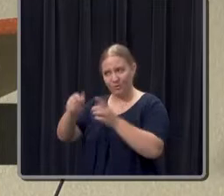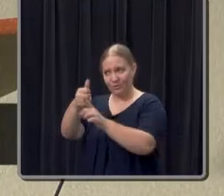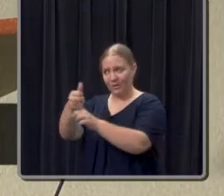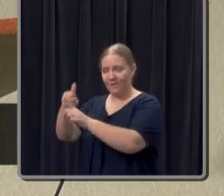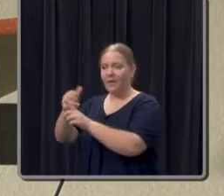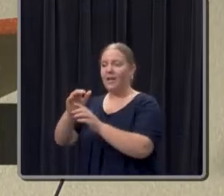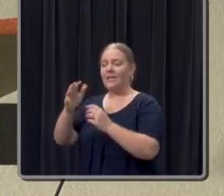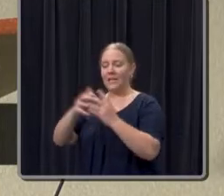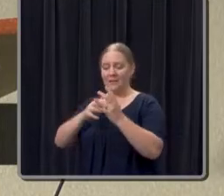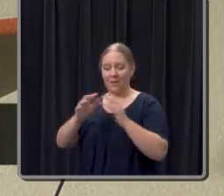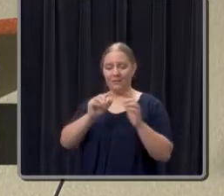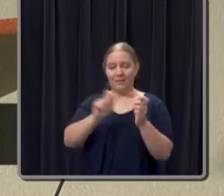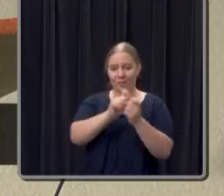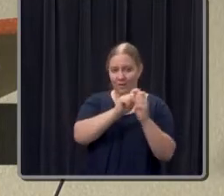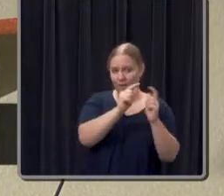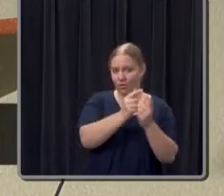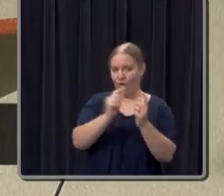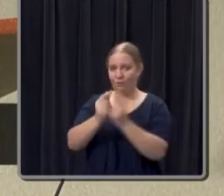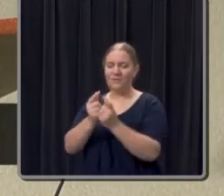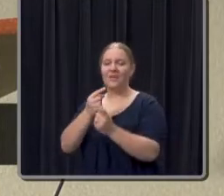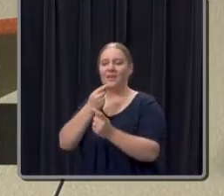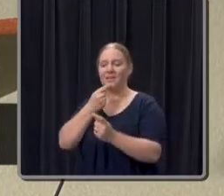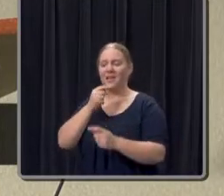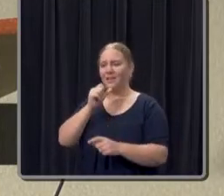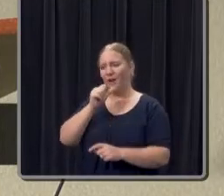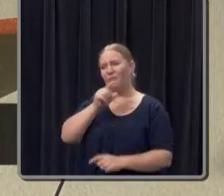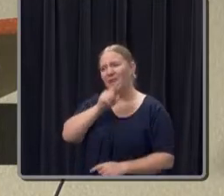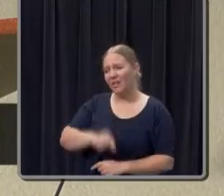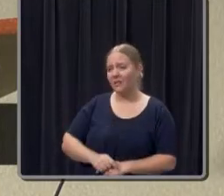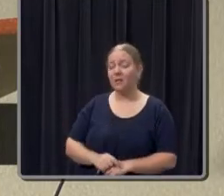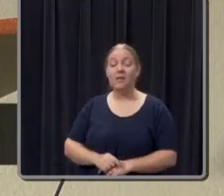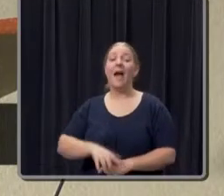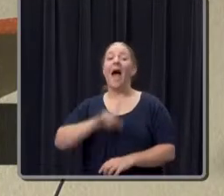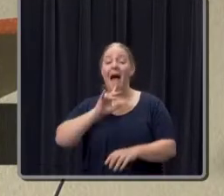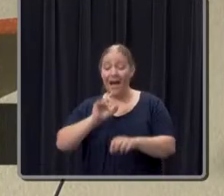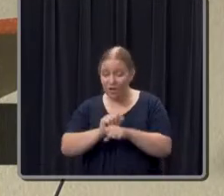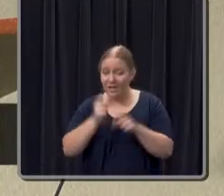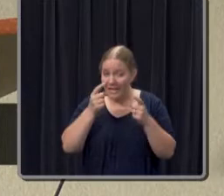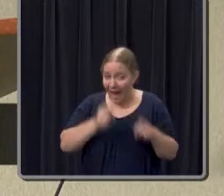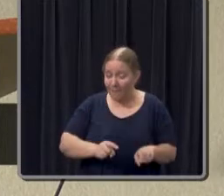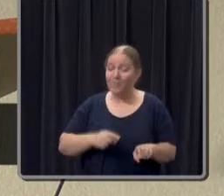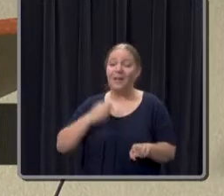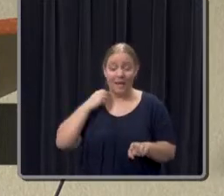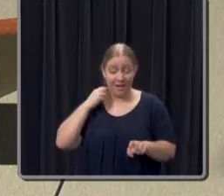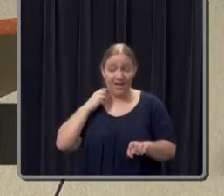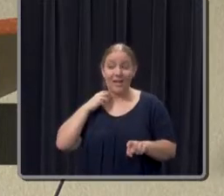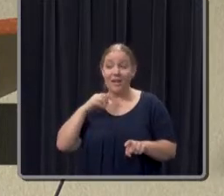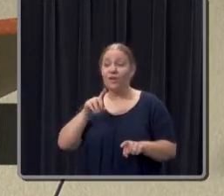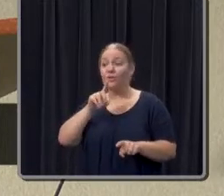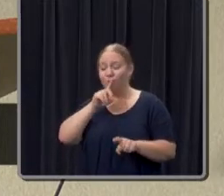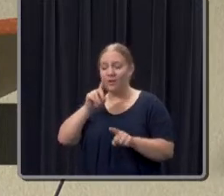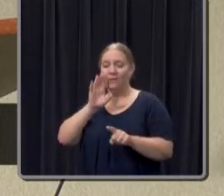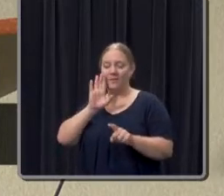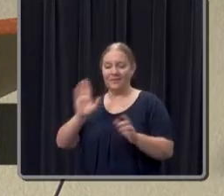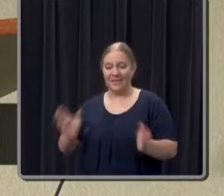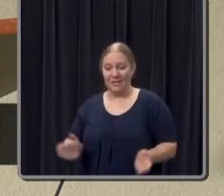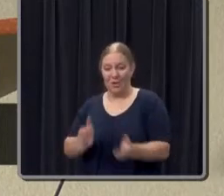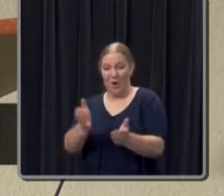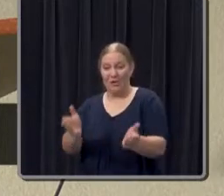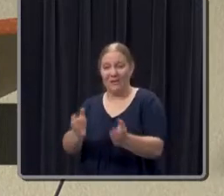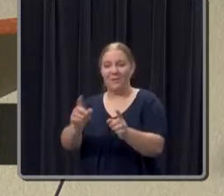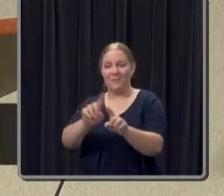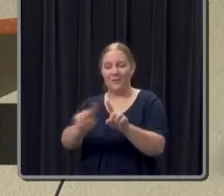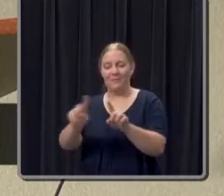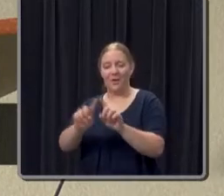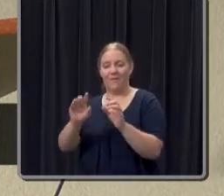stakeholder groups may tell you is not actually happening and is not real. They are real, they're happening, and they're being pushed by various